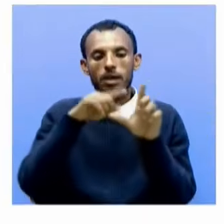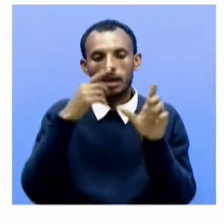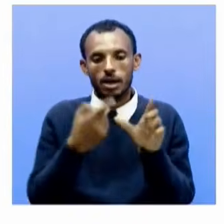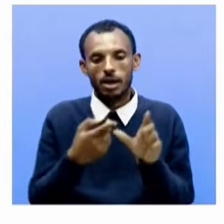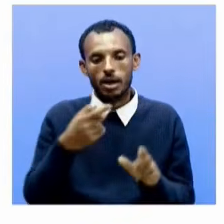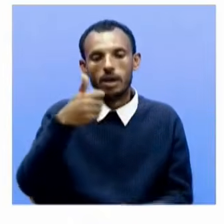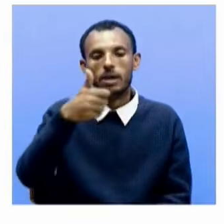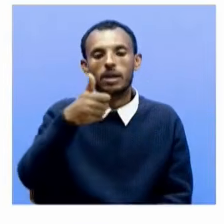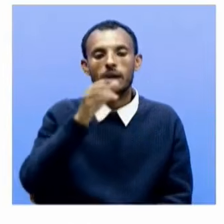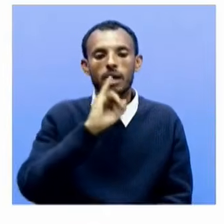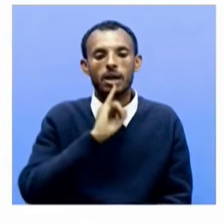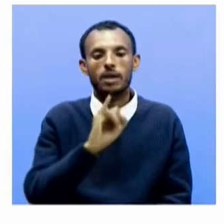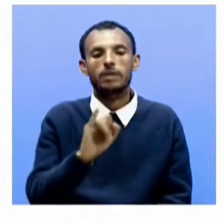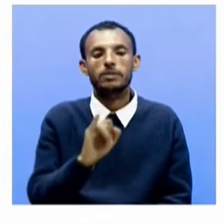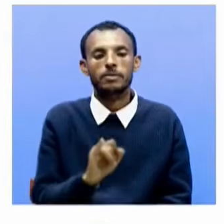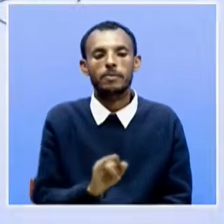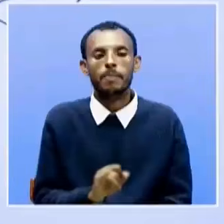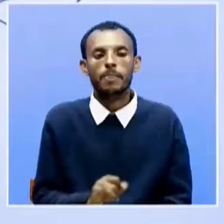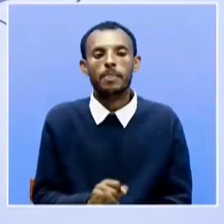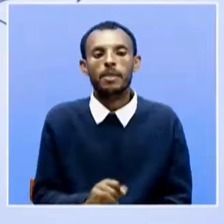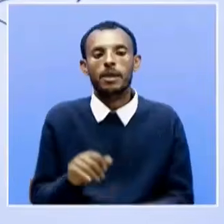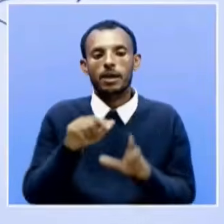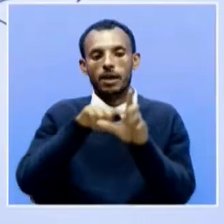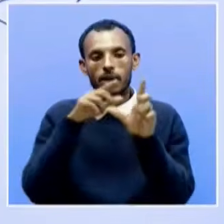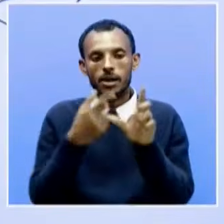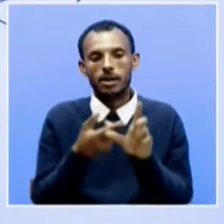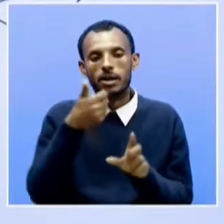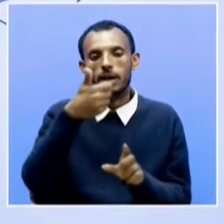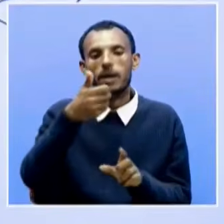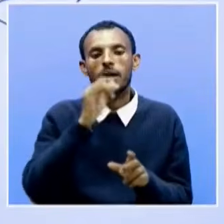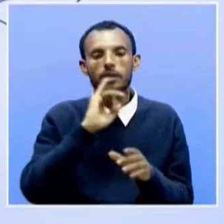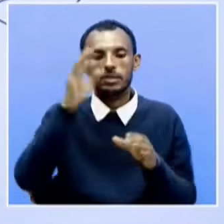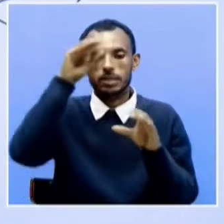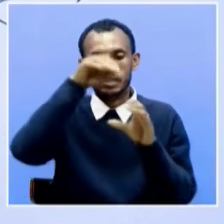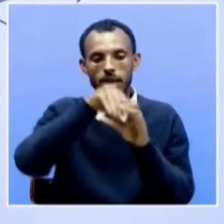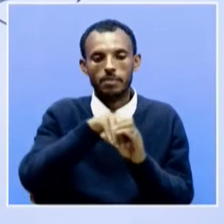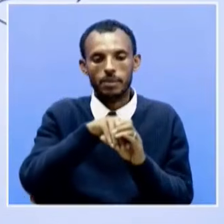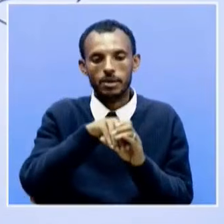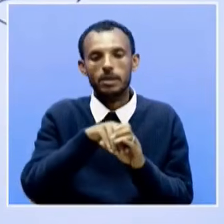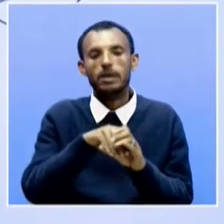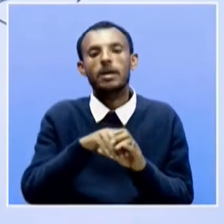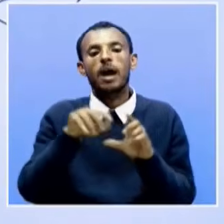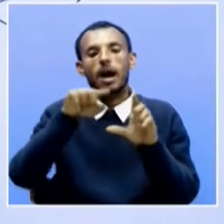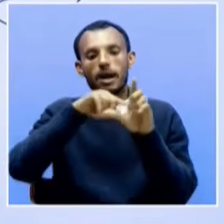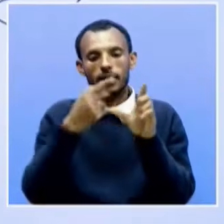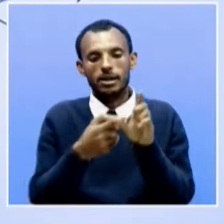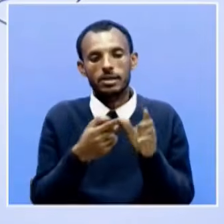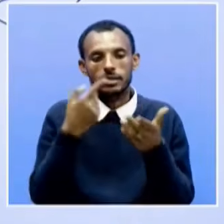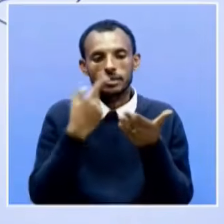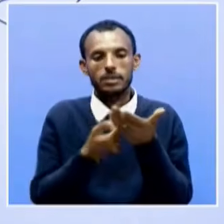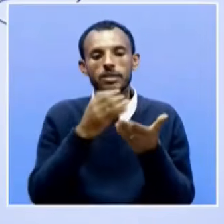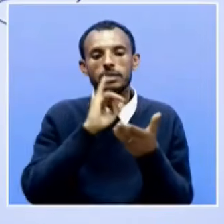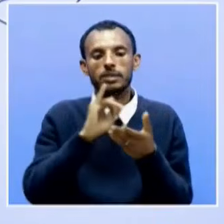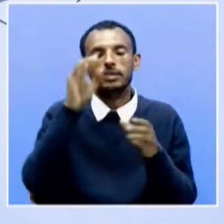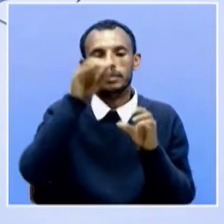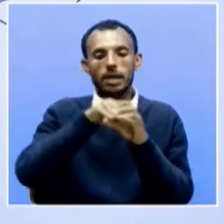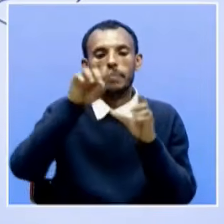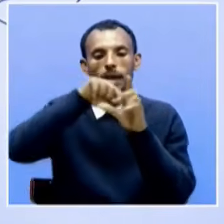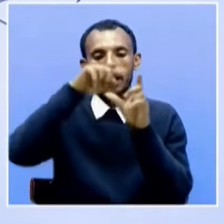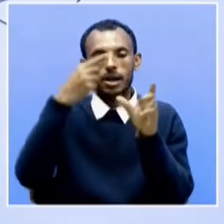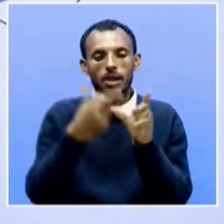A is, since angle A is inscribed angle, since this is inscribed